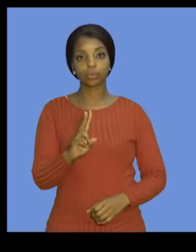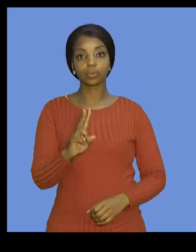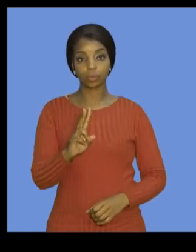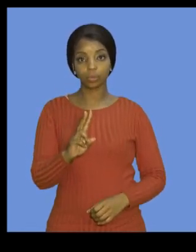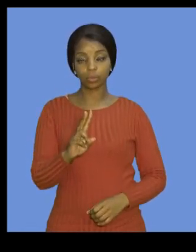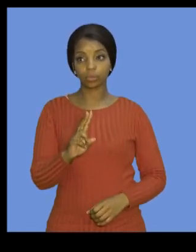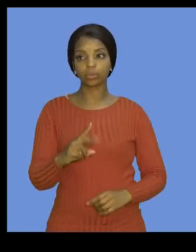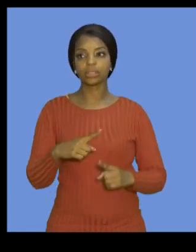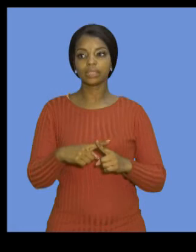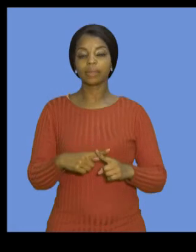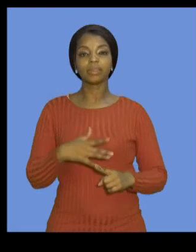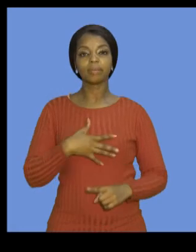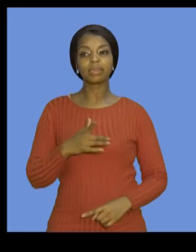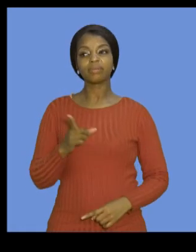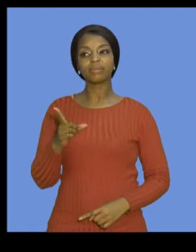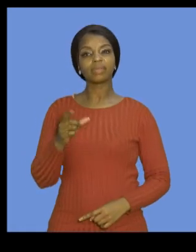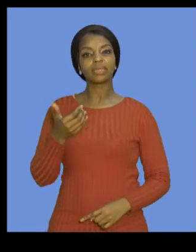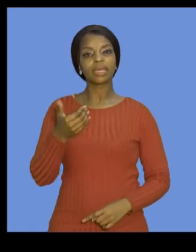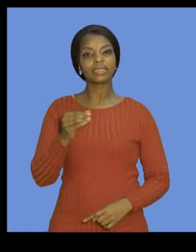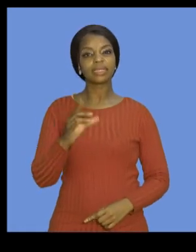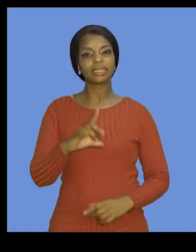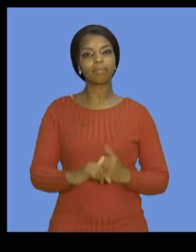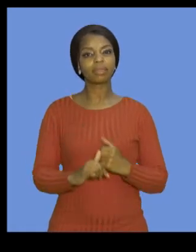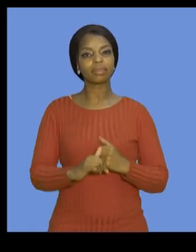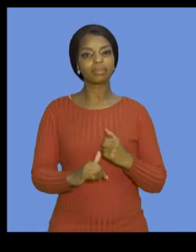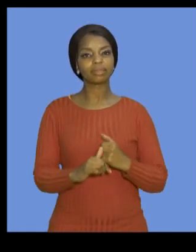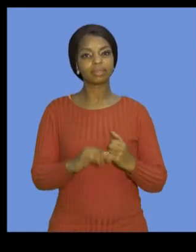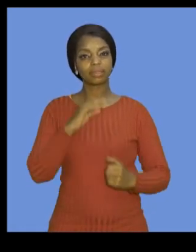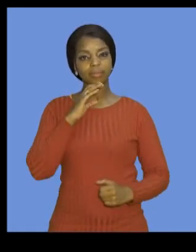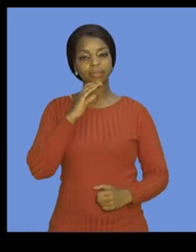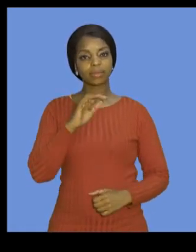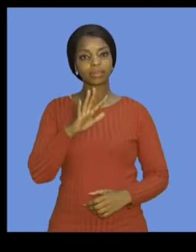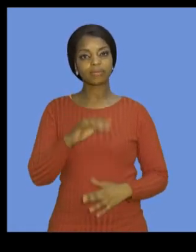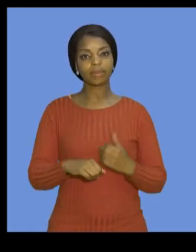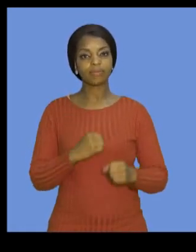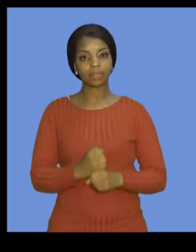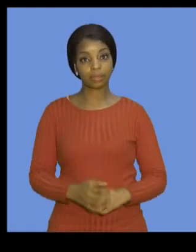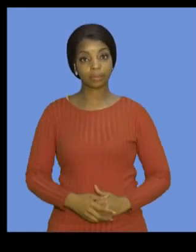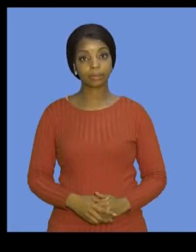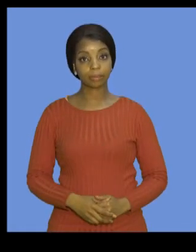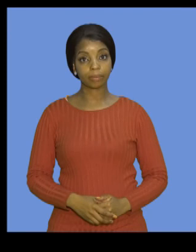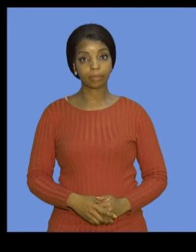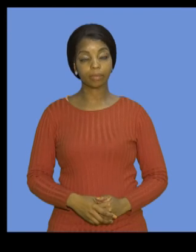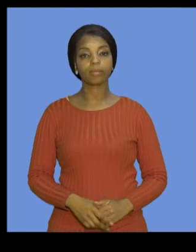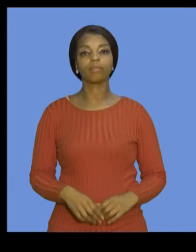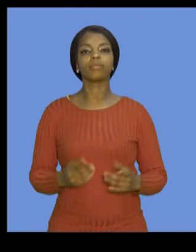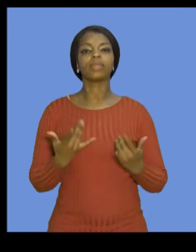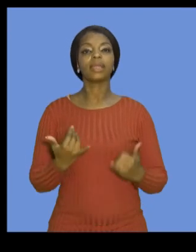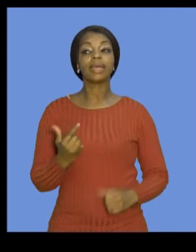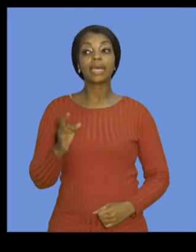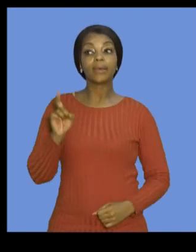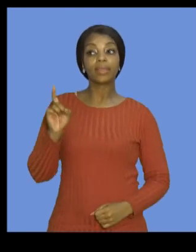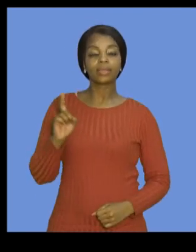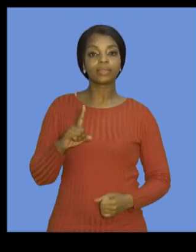by, this was for 60 months, so it's actually 5 years. And then if we calculate